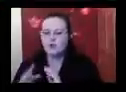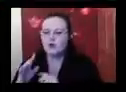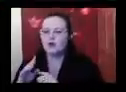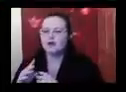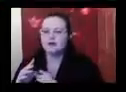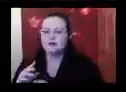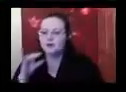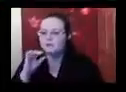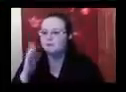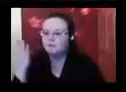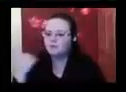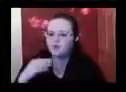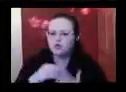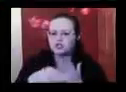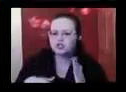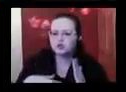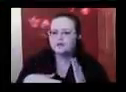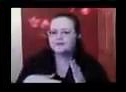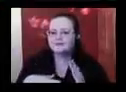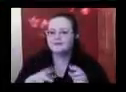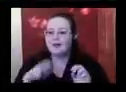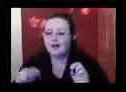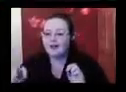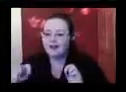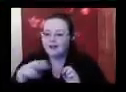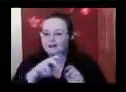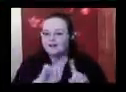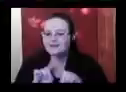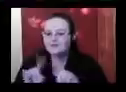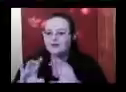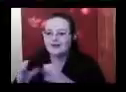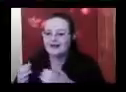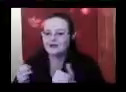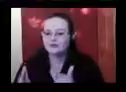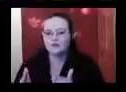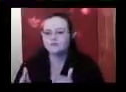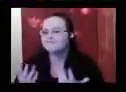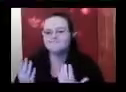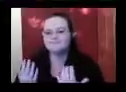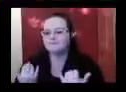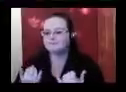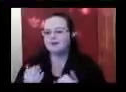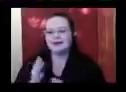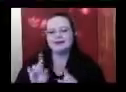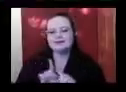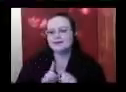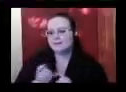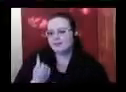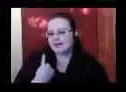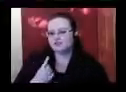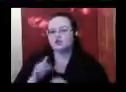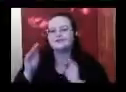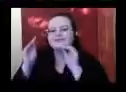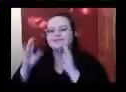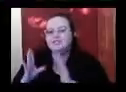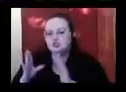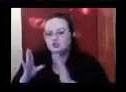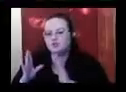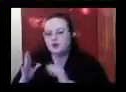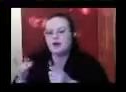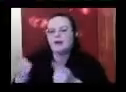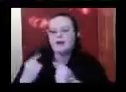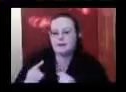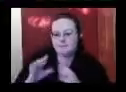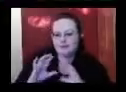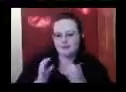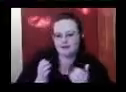opposed to rotating students through the building. And again, as we did last year, for students who may need to participate in